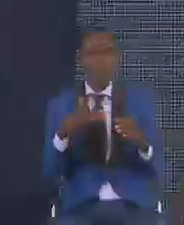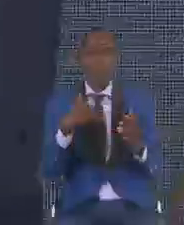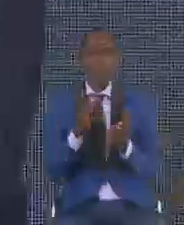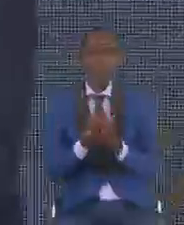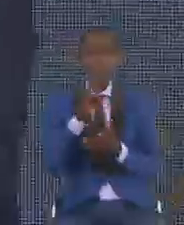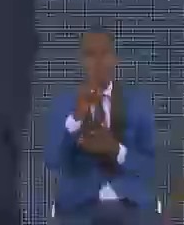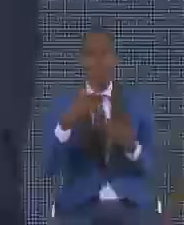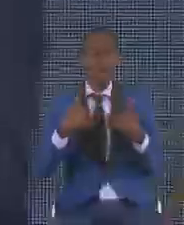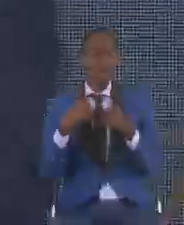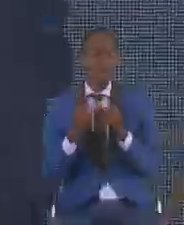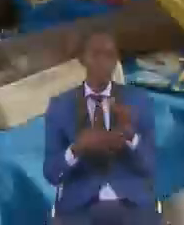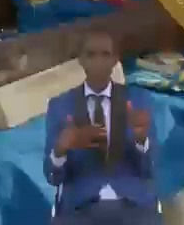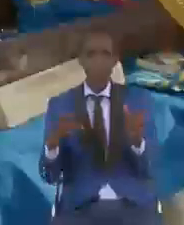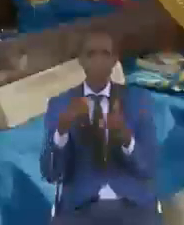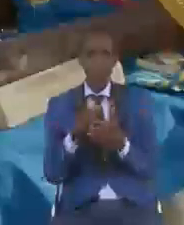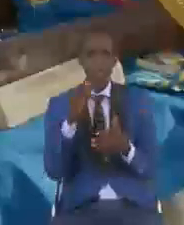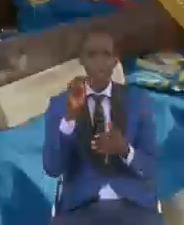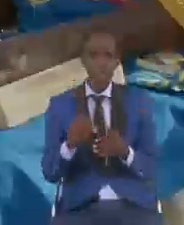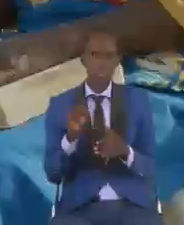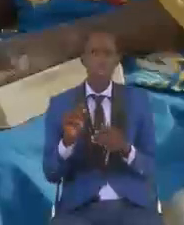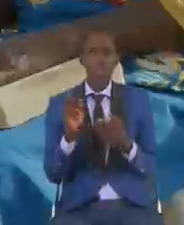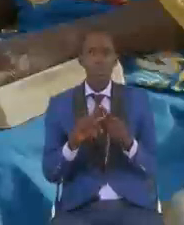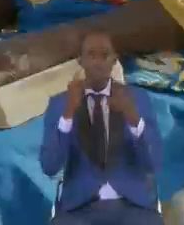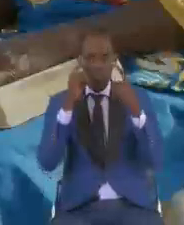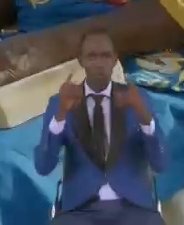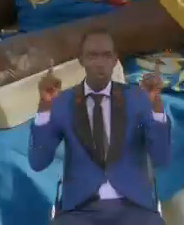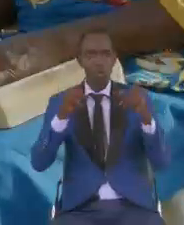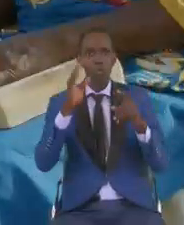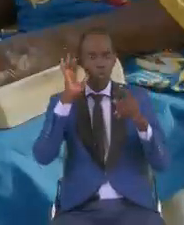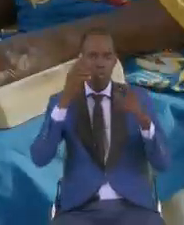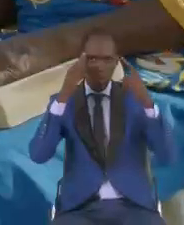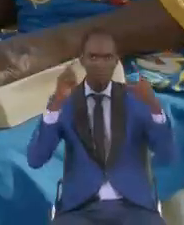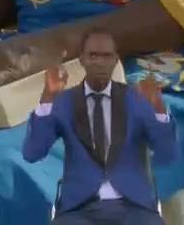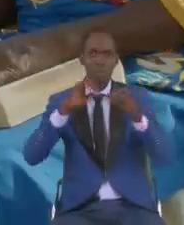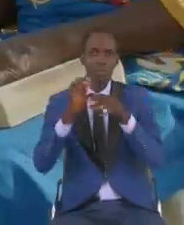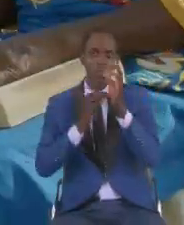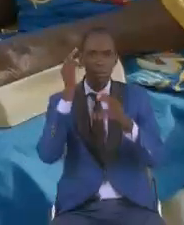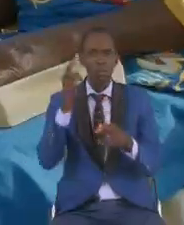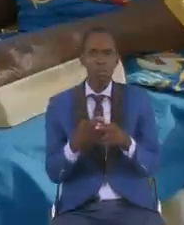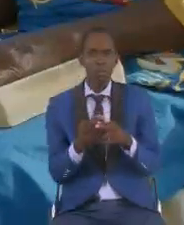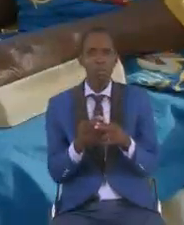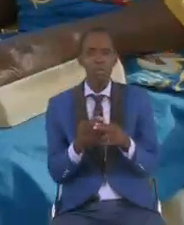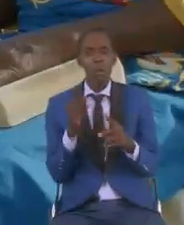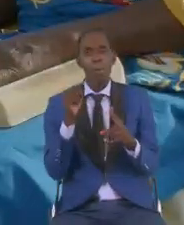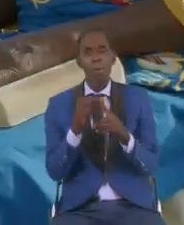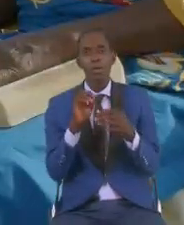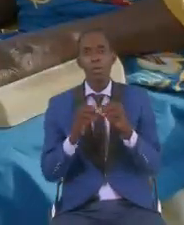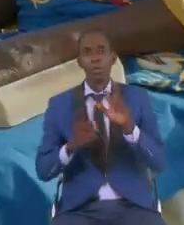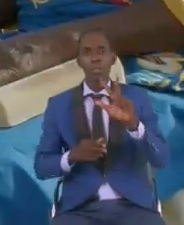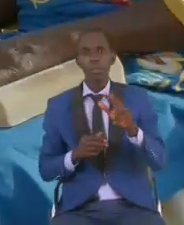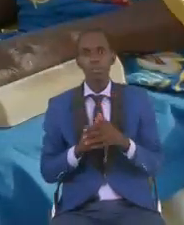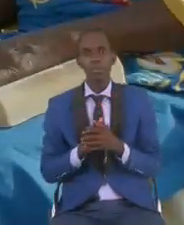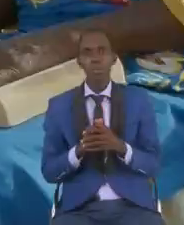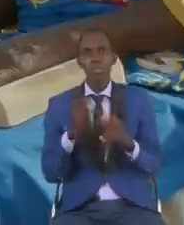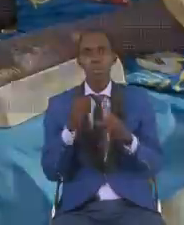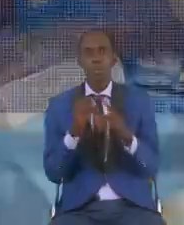have everything it takes to succeed, and you are going to succeed. We come to point number three. Point